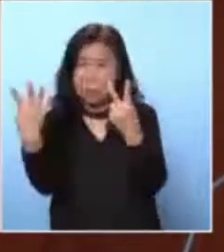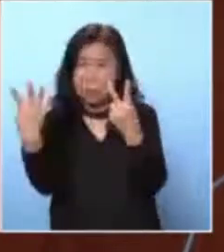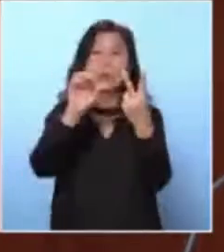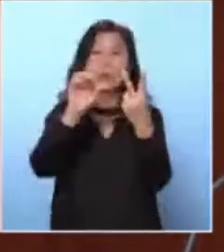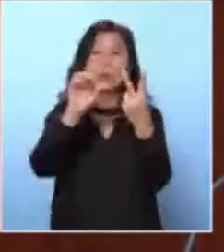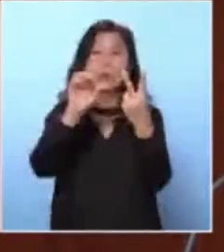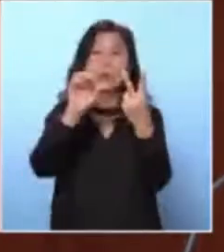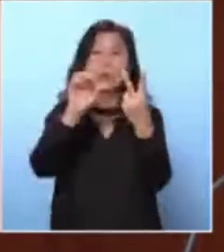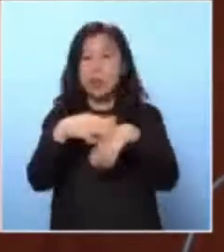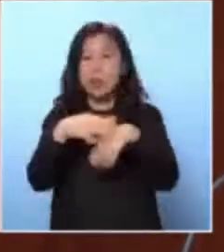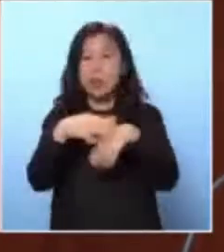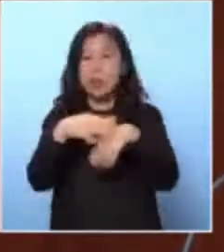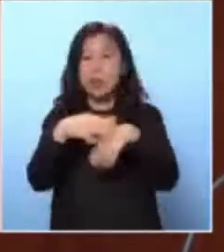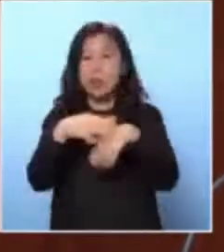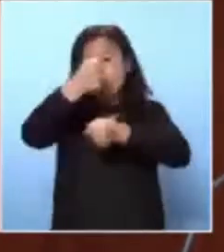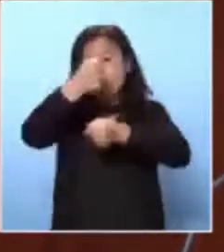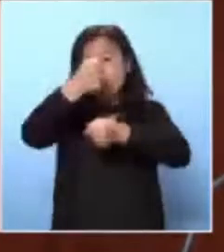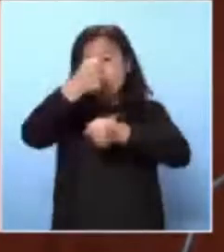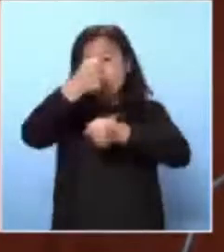is